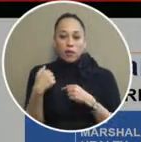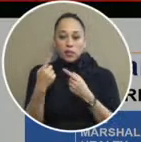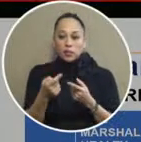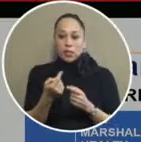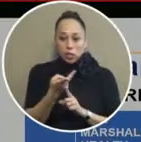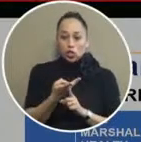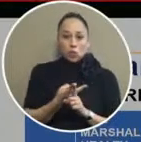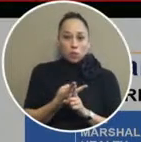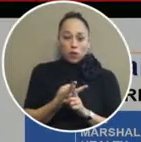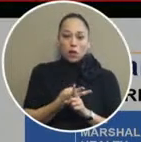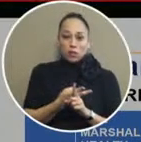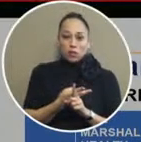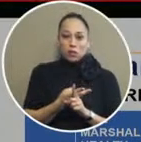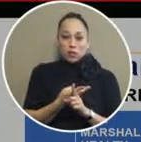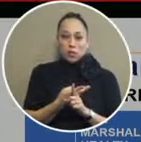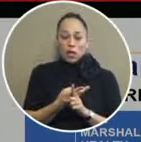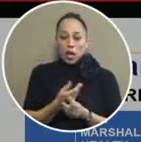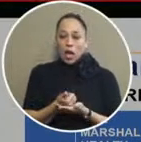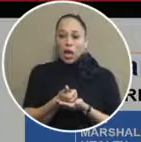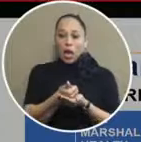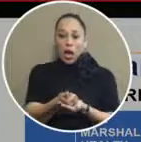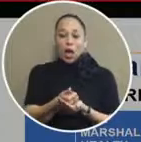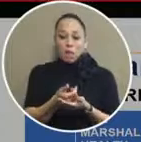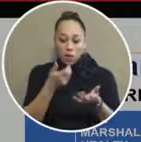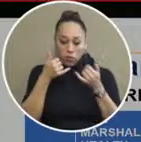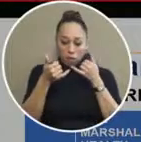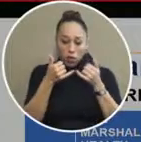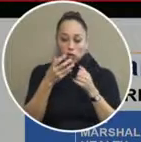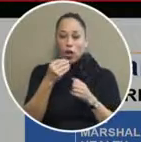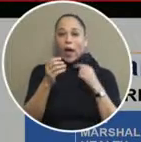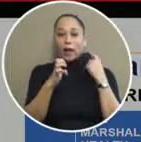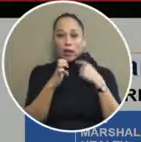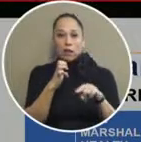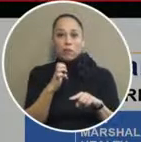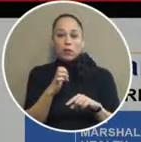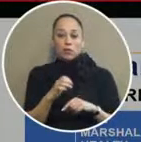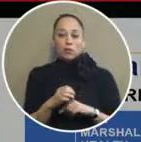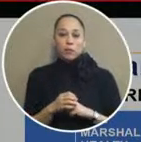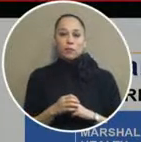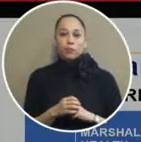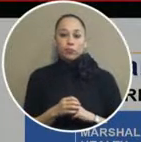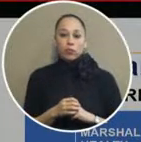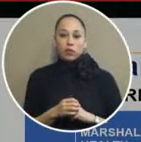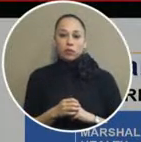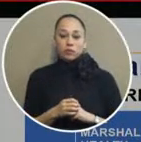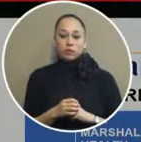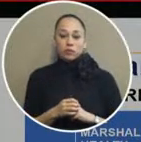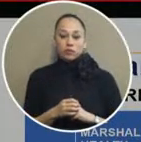2 months responding to these phone calls and emails.